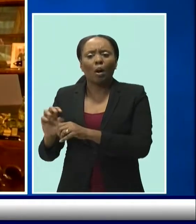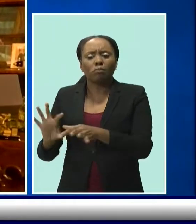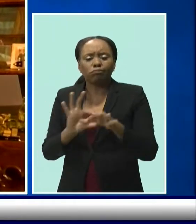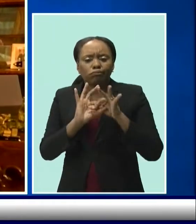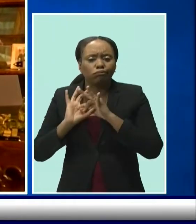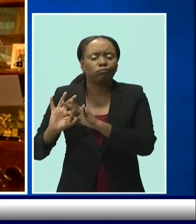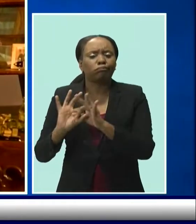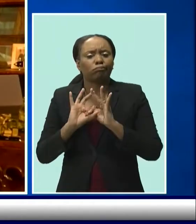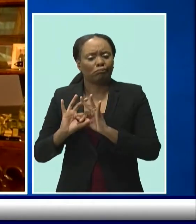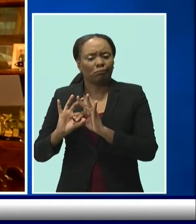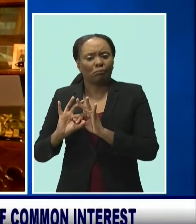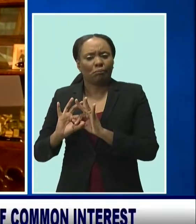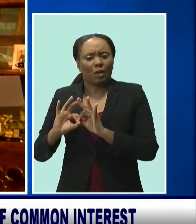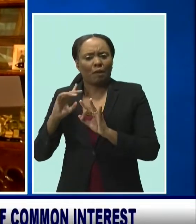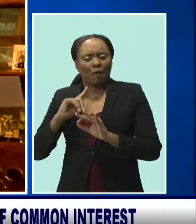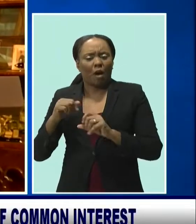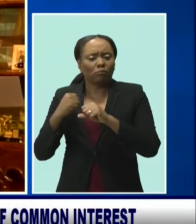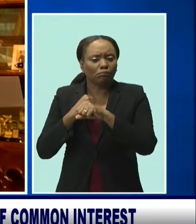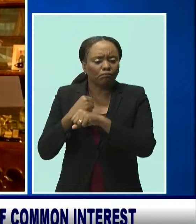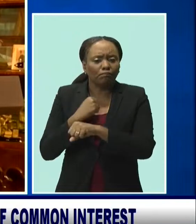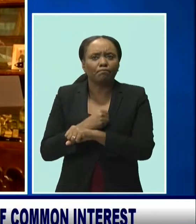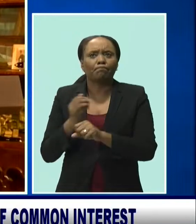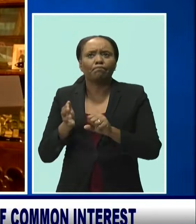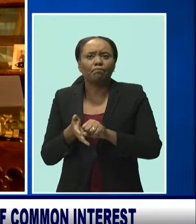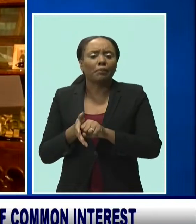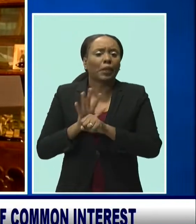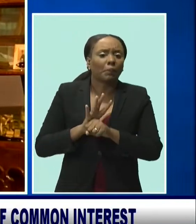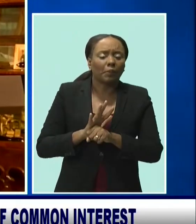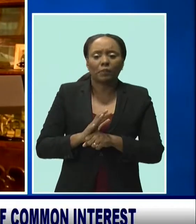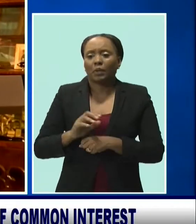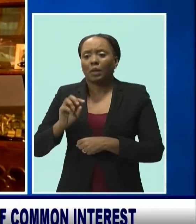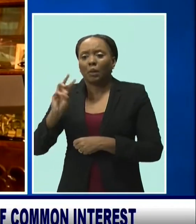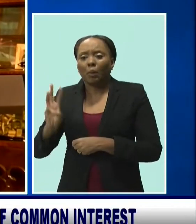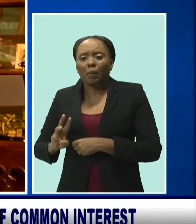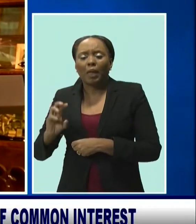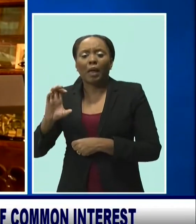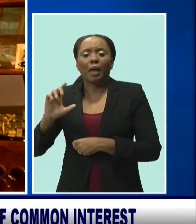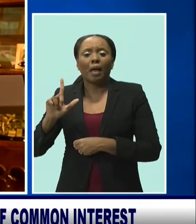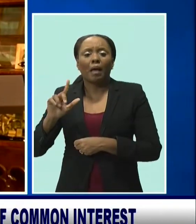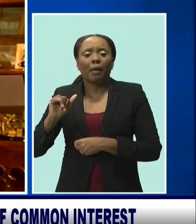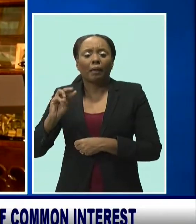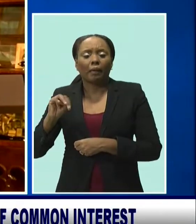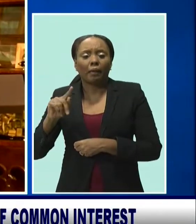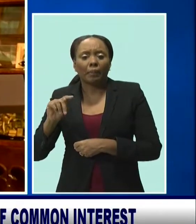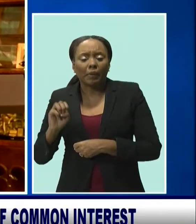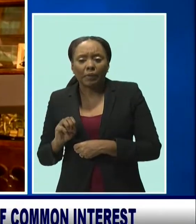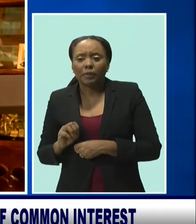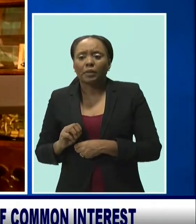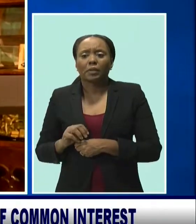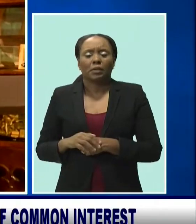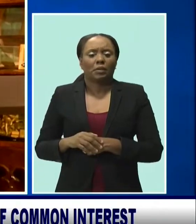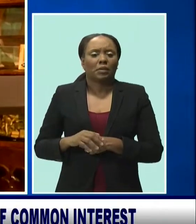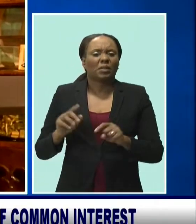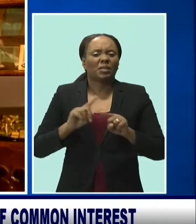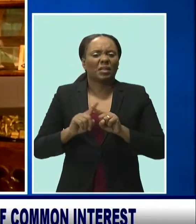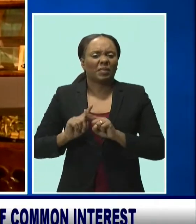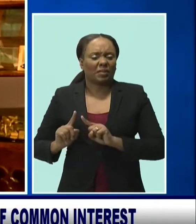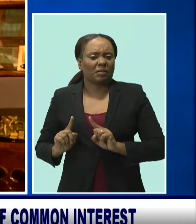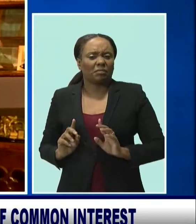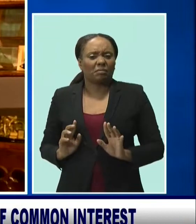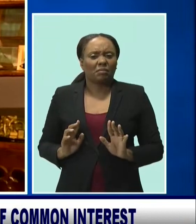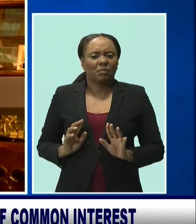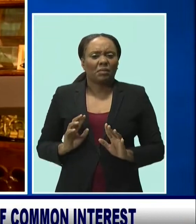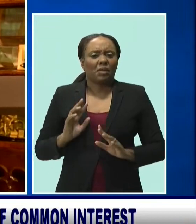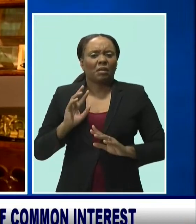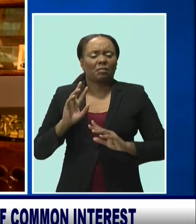the pandemic, for fighting the climate crisis, for fighting security threats, and for promoting